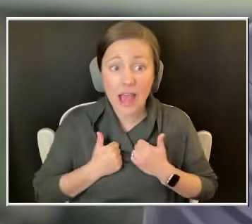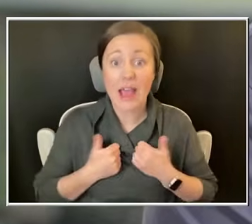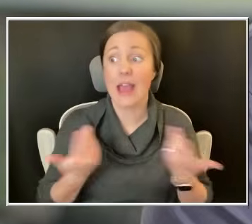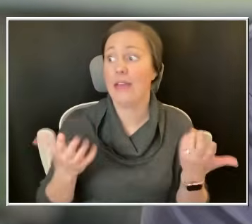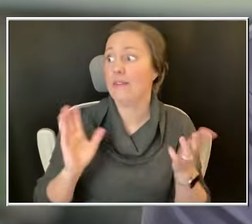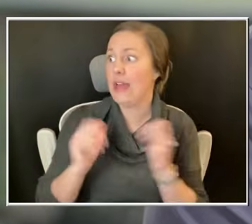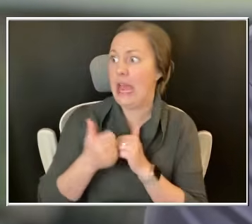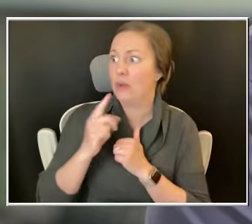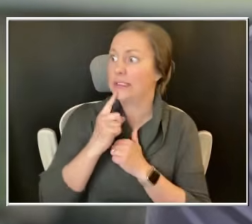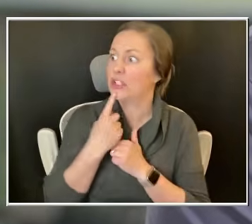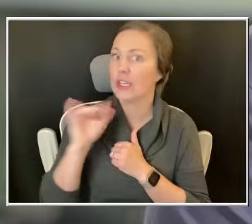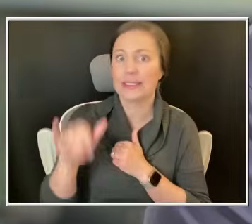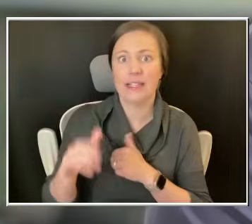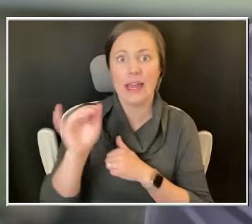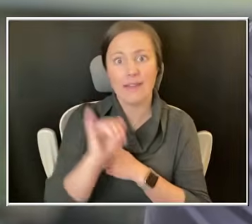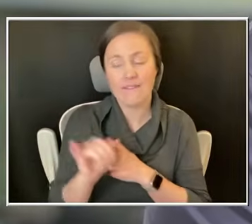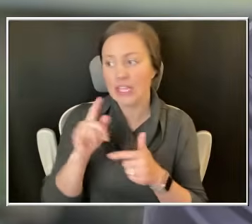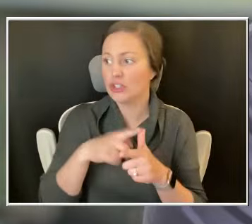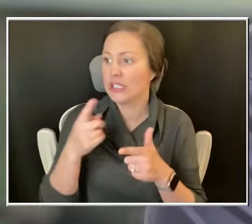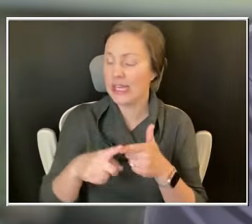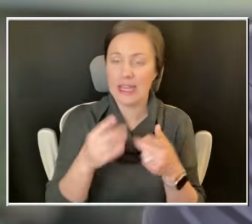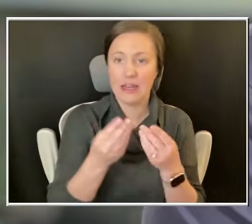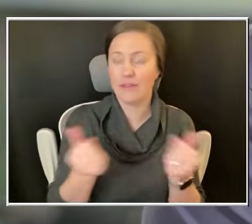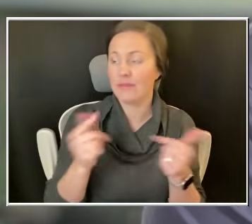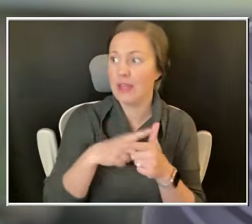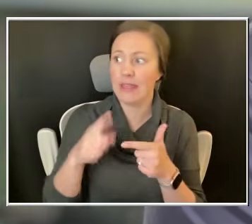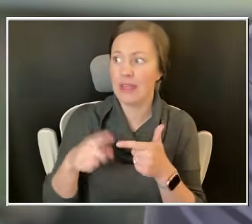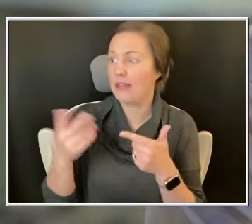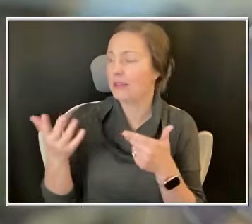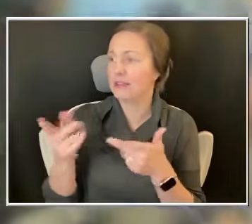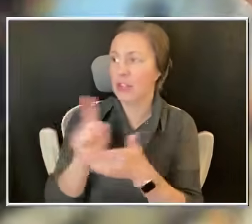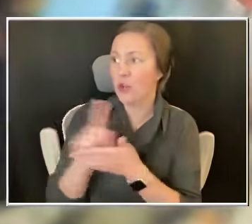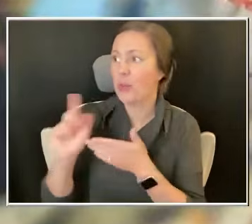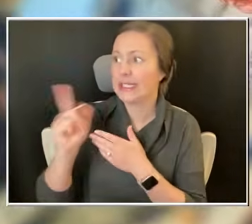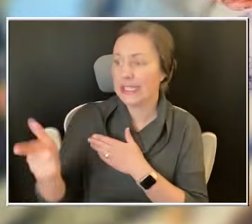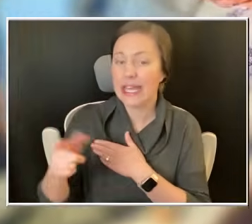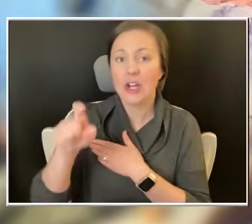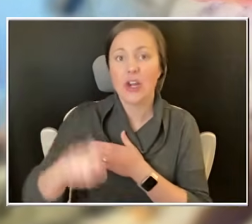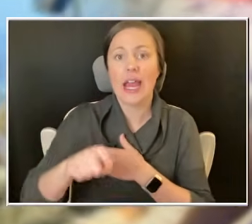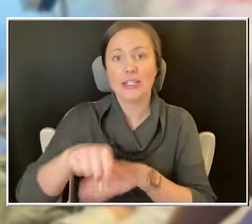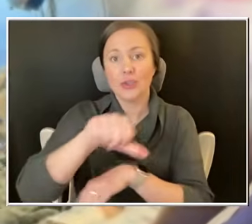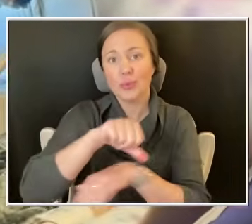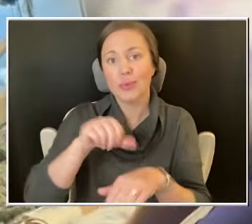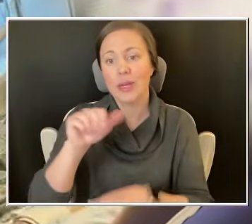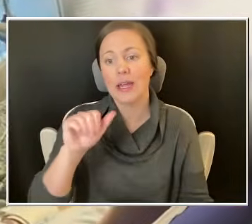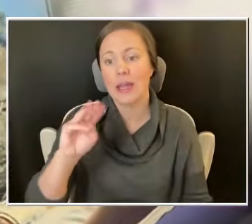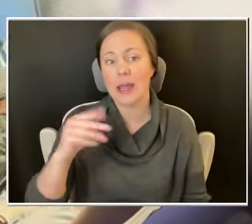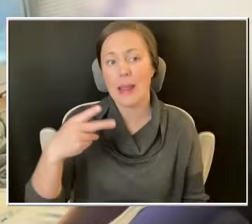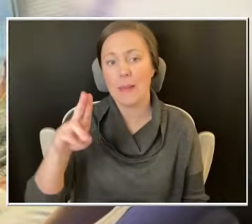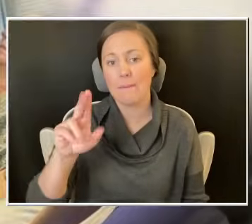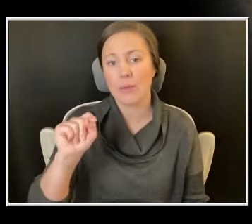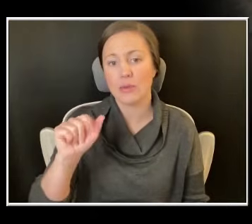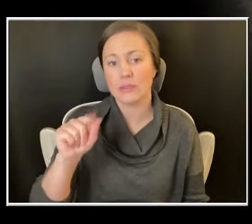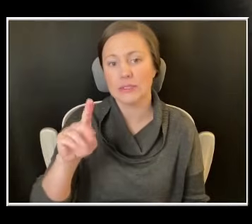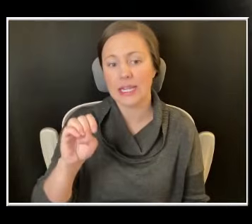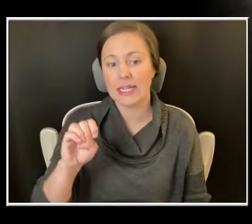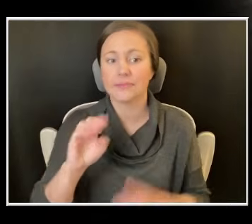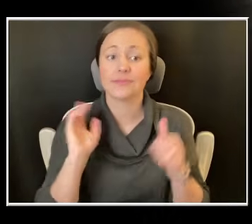was. Got through that, and then weeks later, amputation started. First, it was a partial